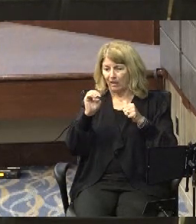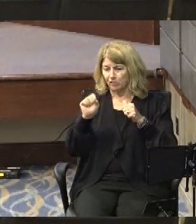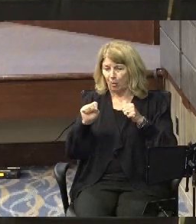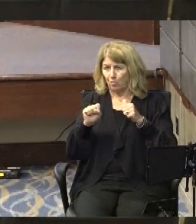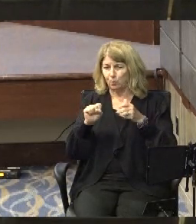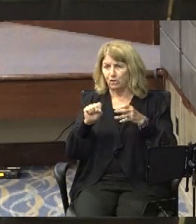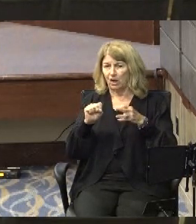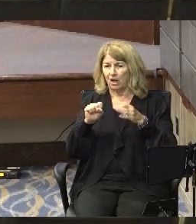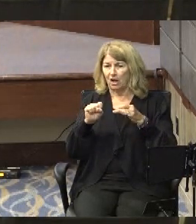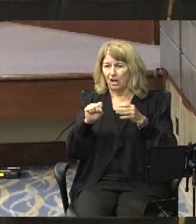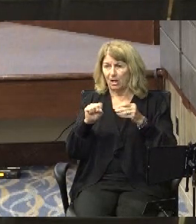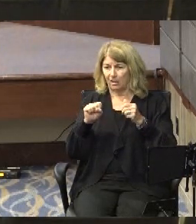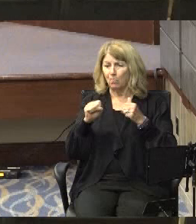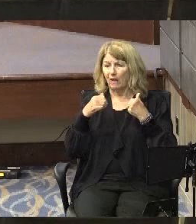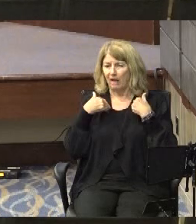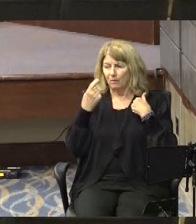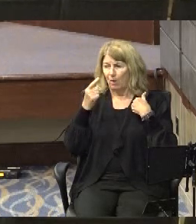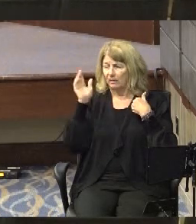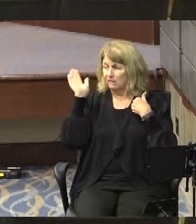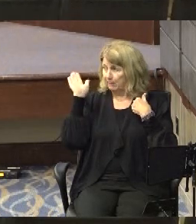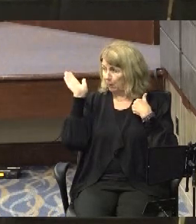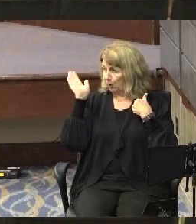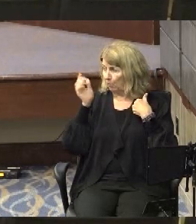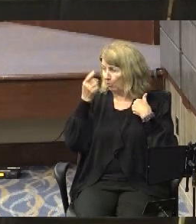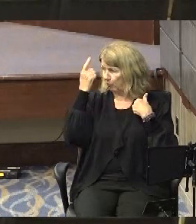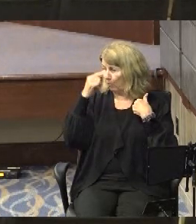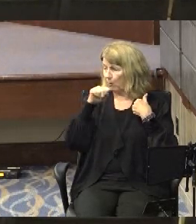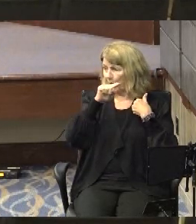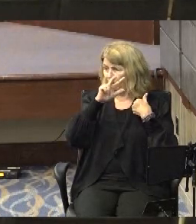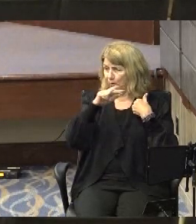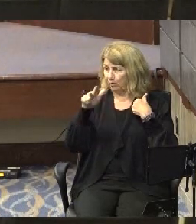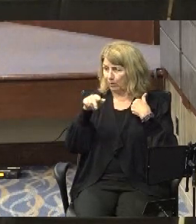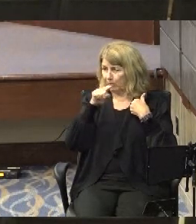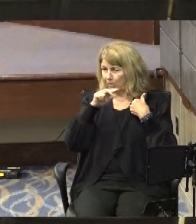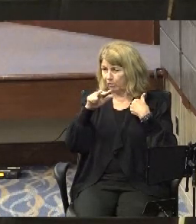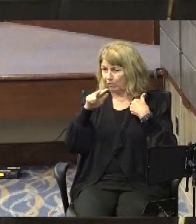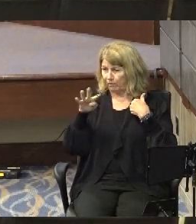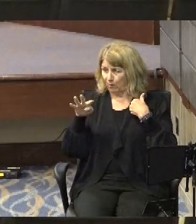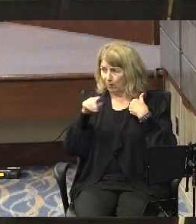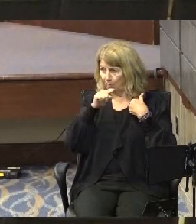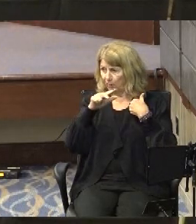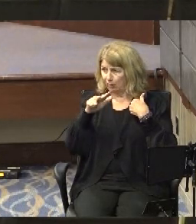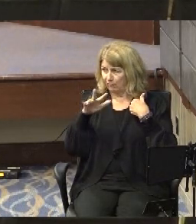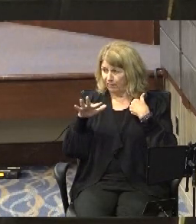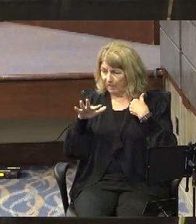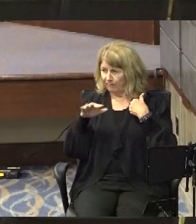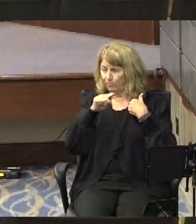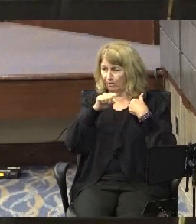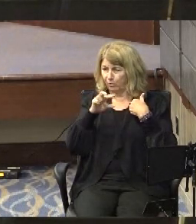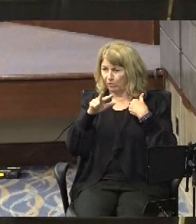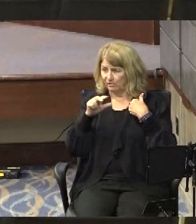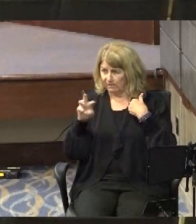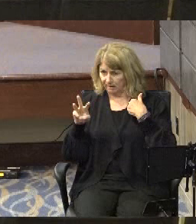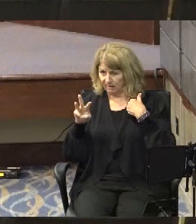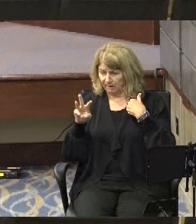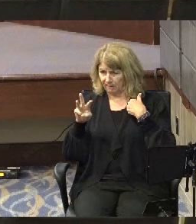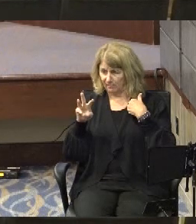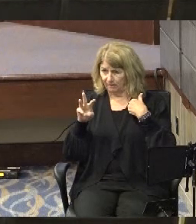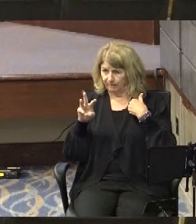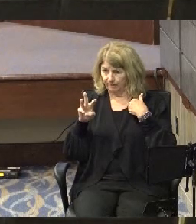resolutions. We've got one speaker for resolution 133, 134, 135, and 136.